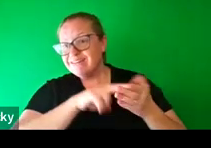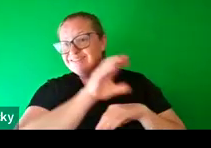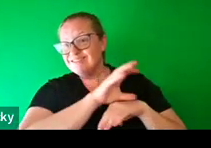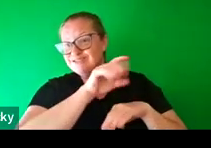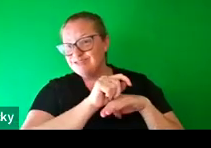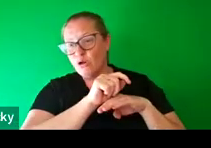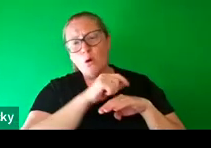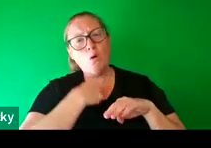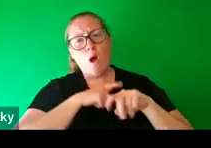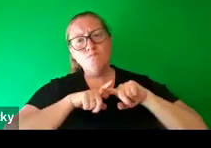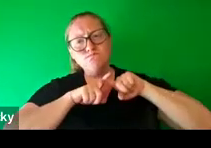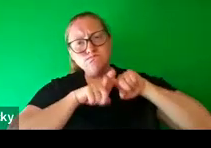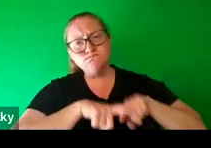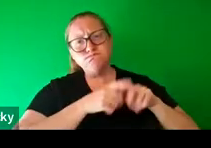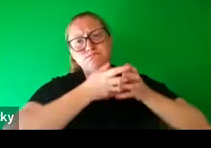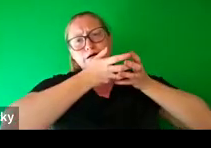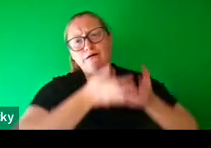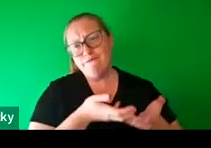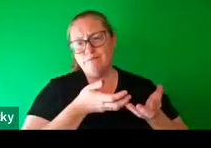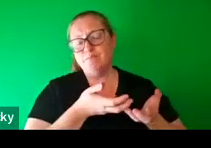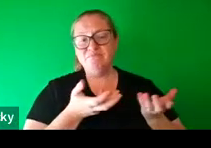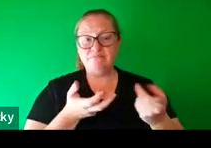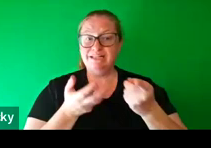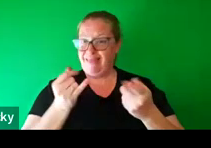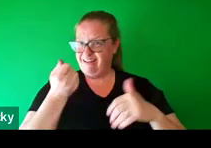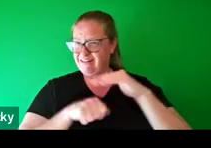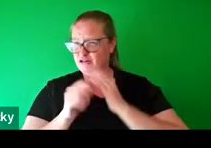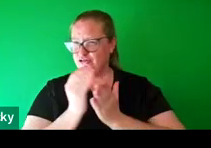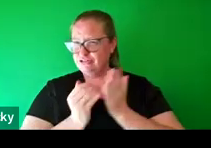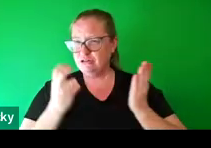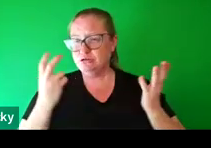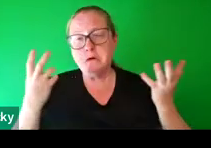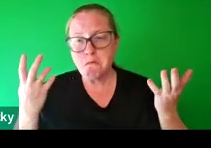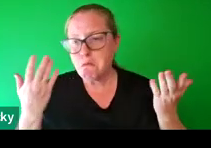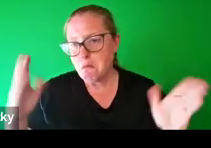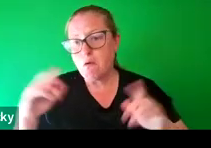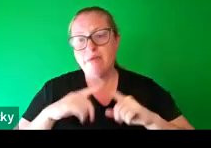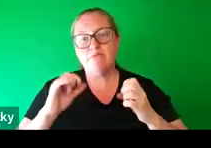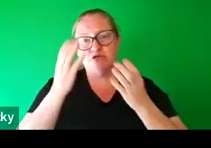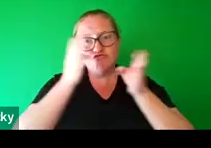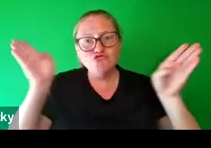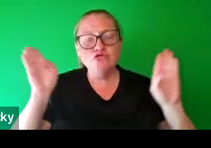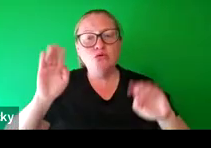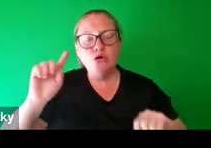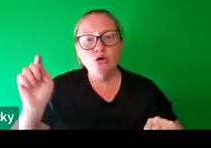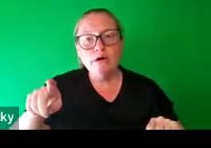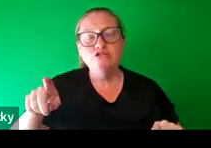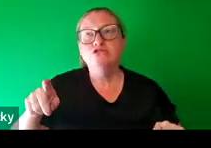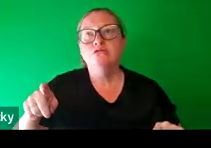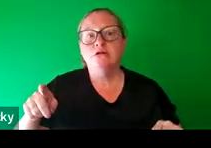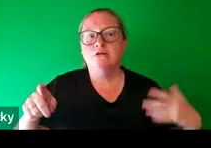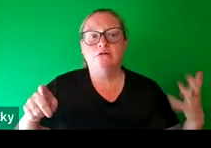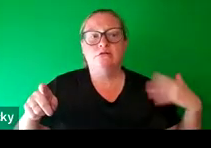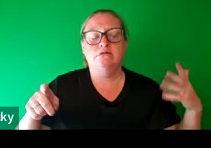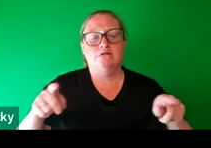I'm not sure if that fits into section 2 or not, but that's one of my overarching questions is, you know, where is